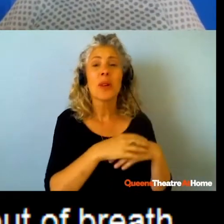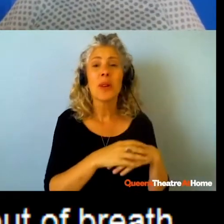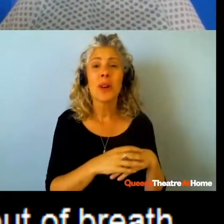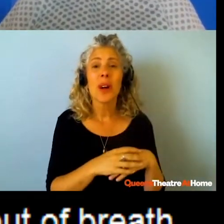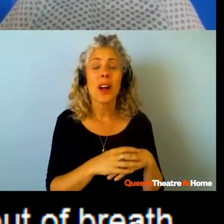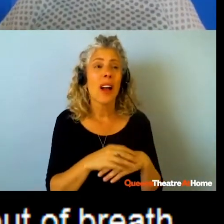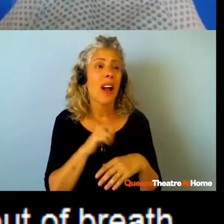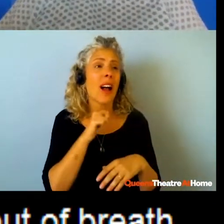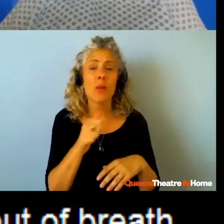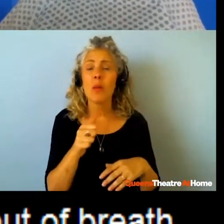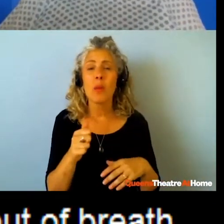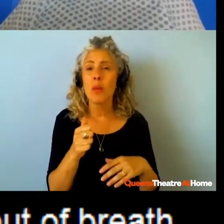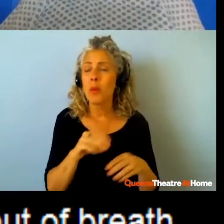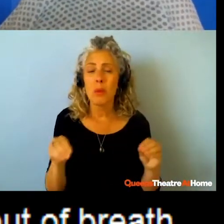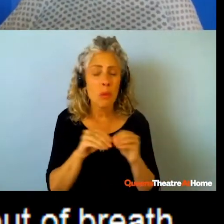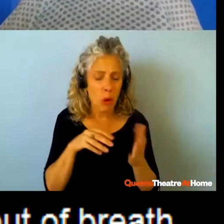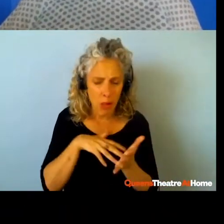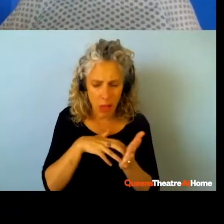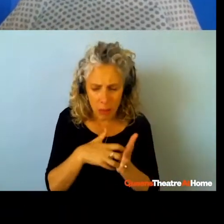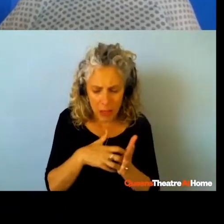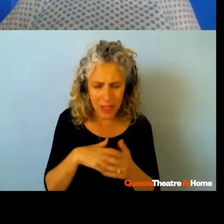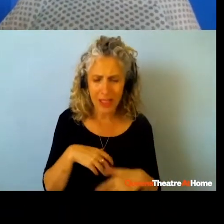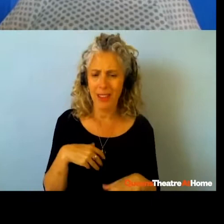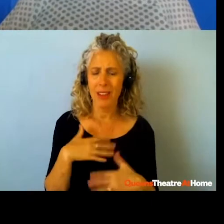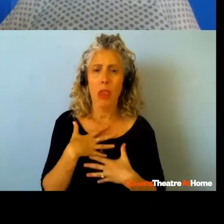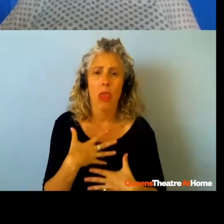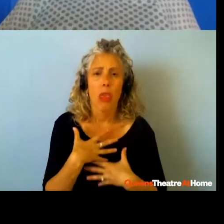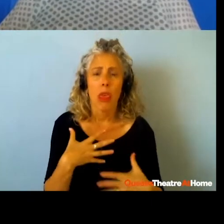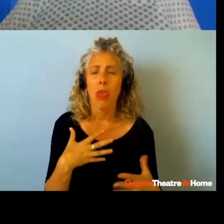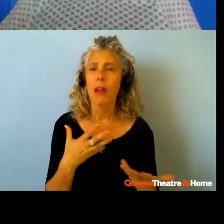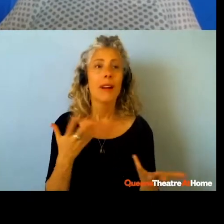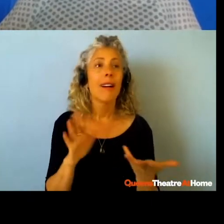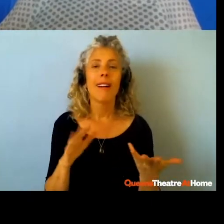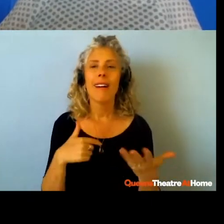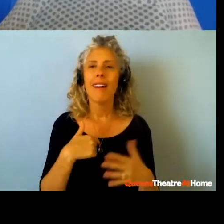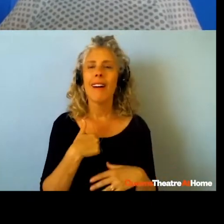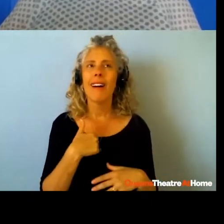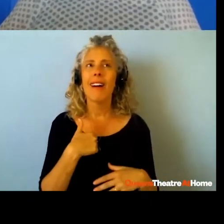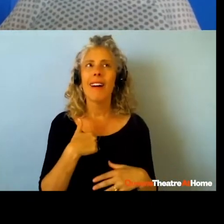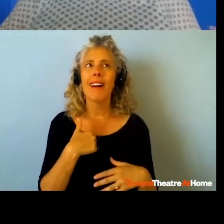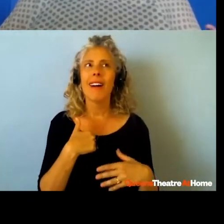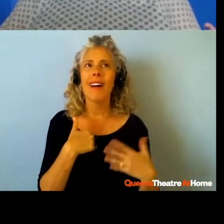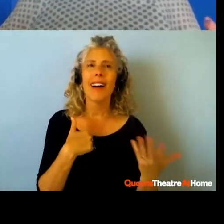or out of breath or low in my counts at all. I'd just be,